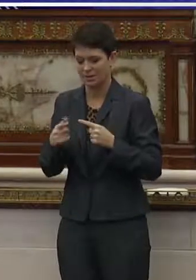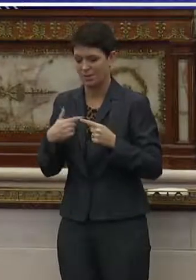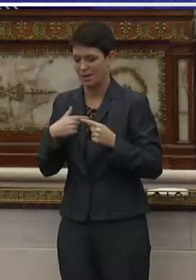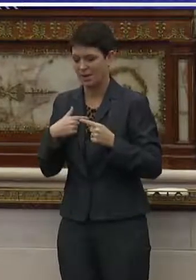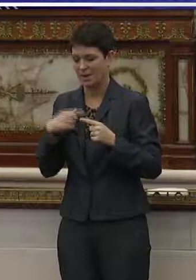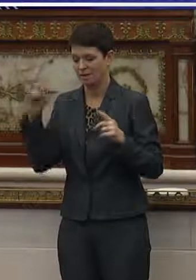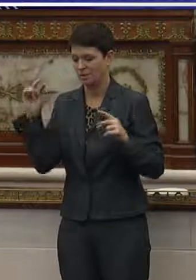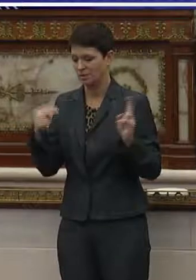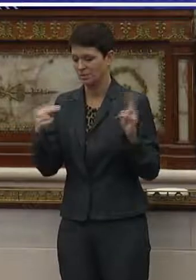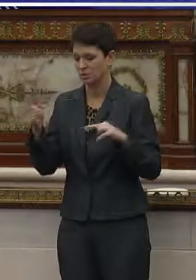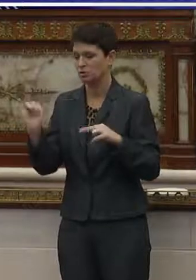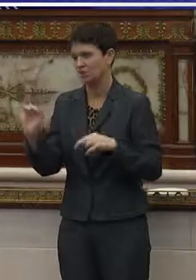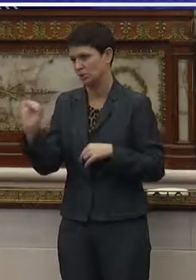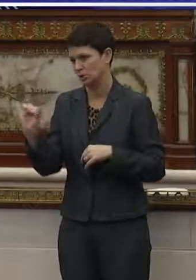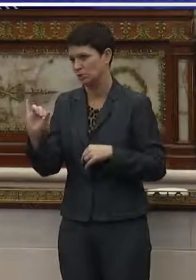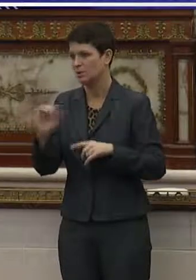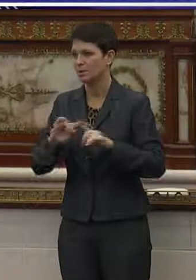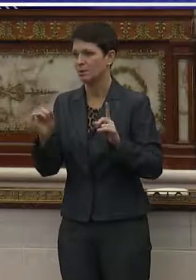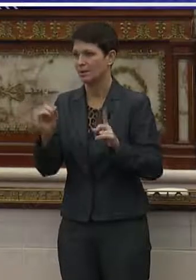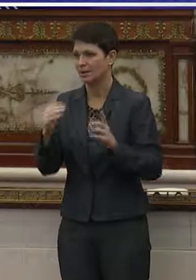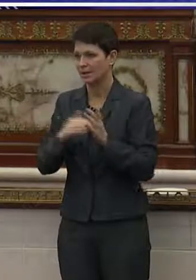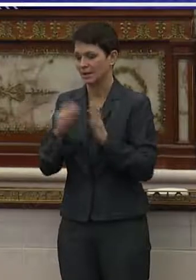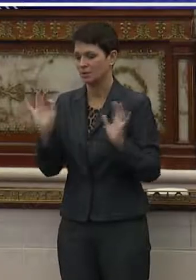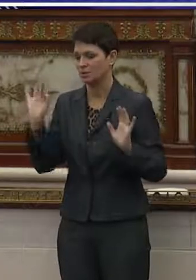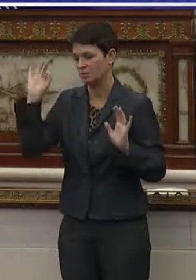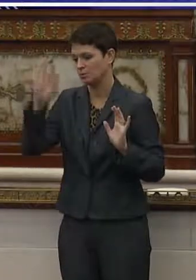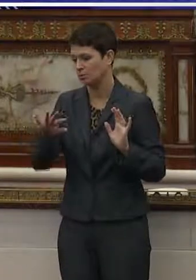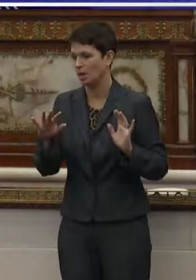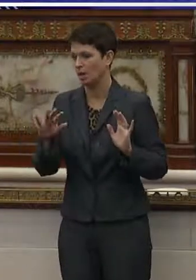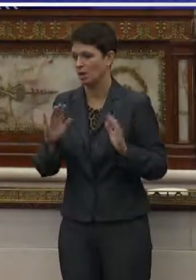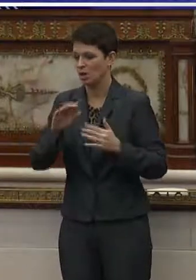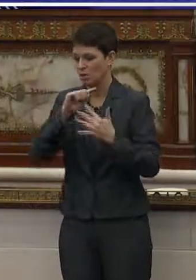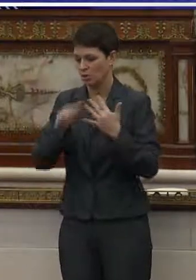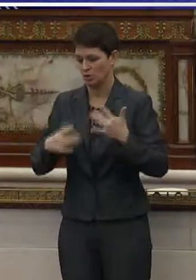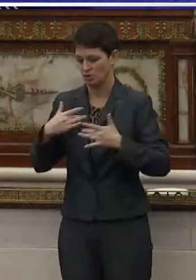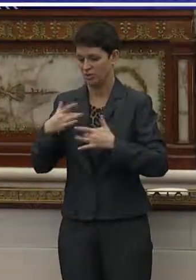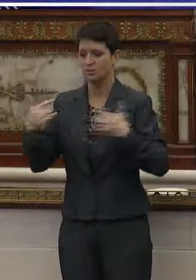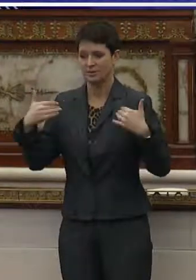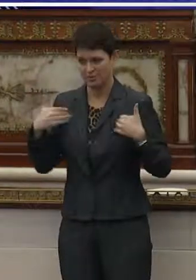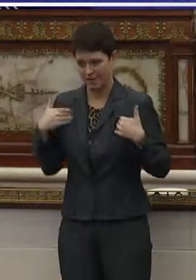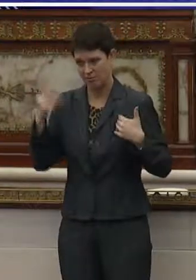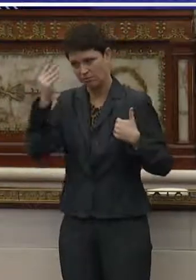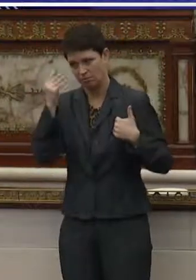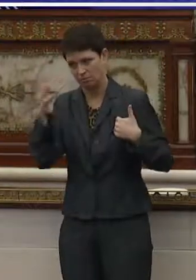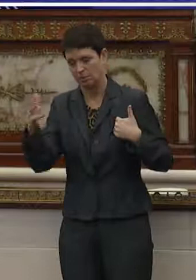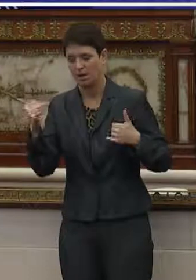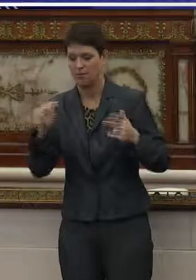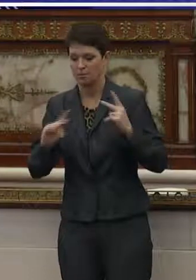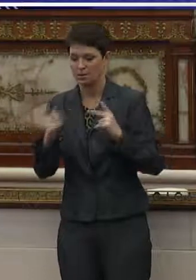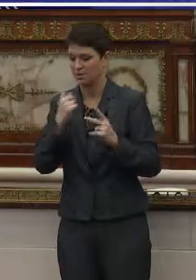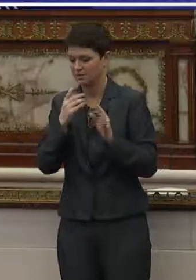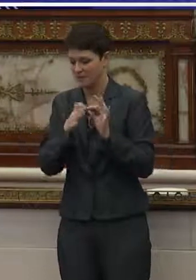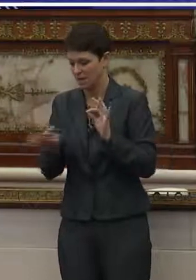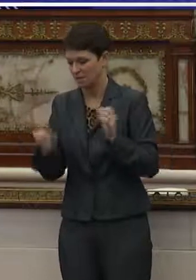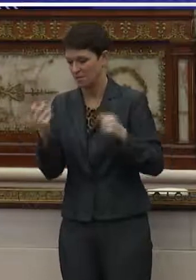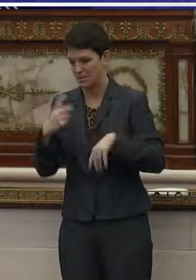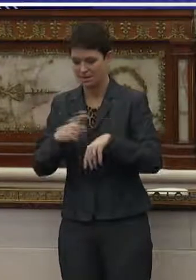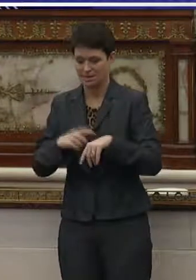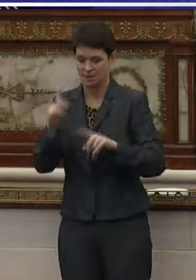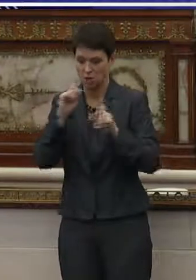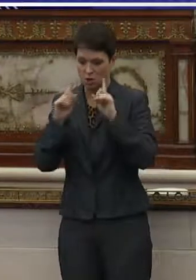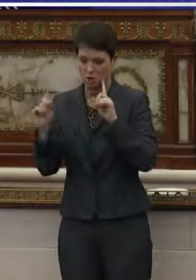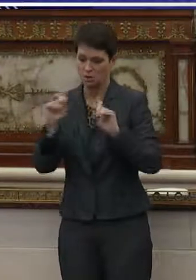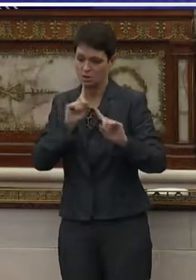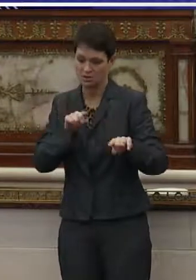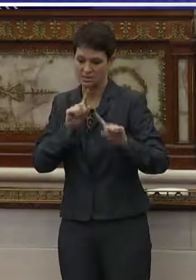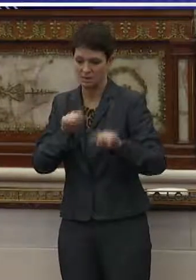perception issues as well, too. So I just want to start by putting, all those concerns on the record. I know other people have stated it. I've heard some of the responses